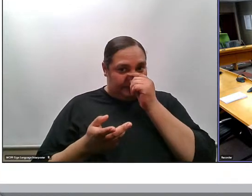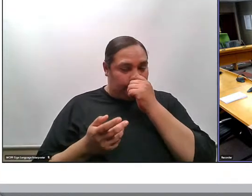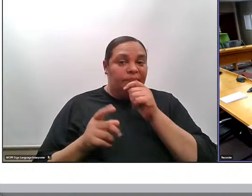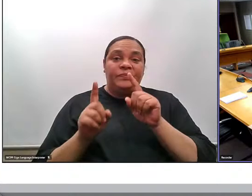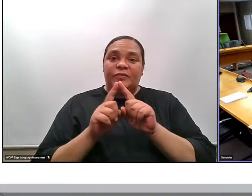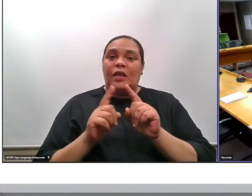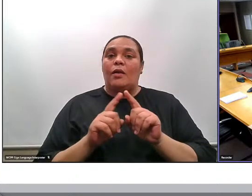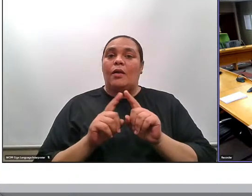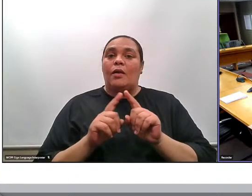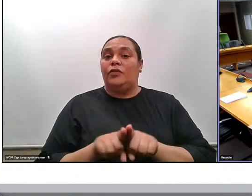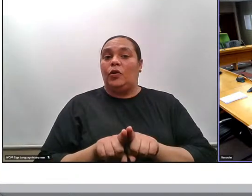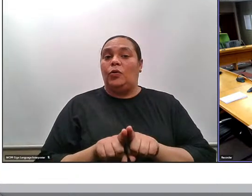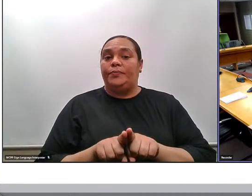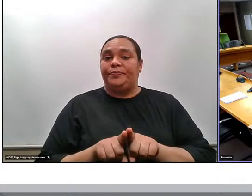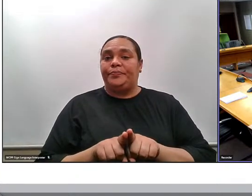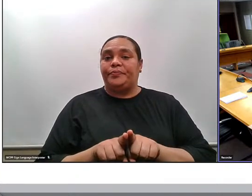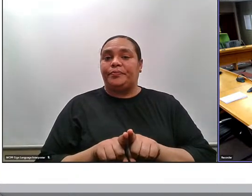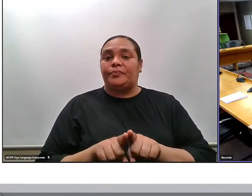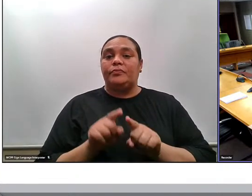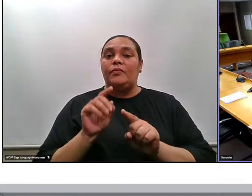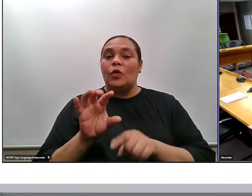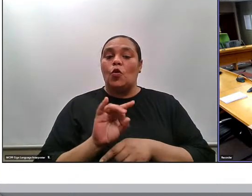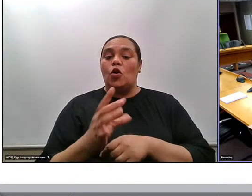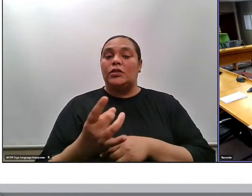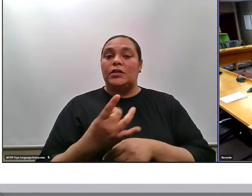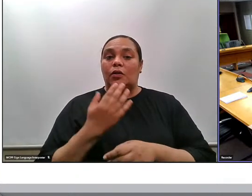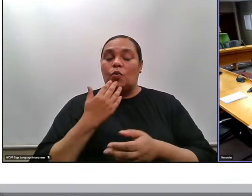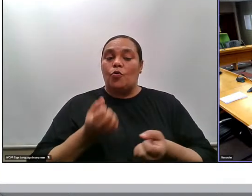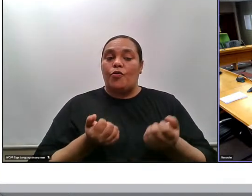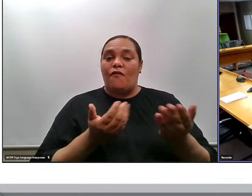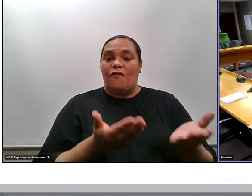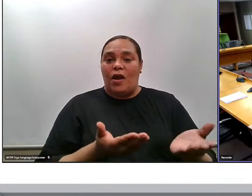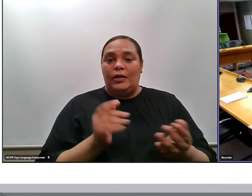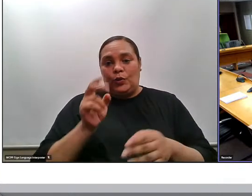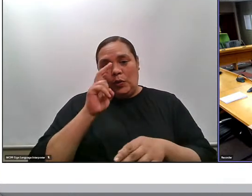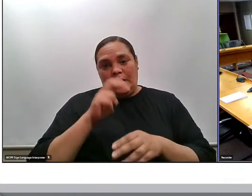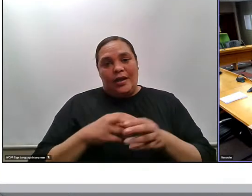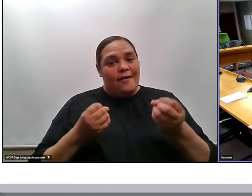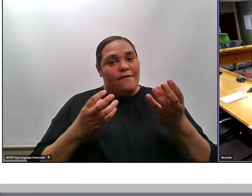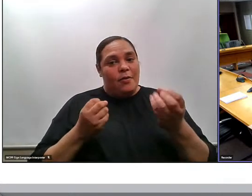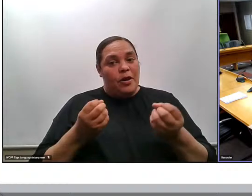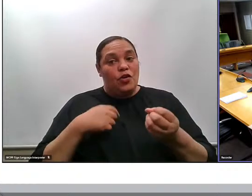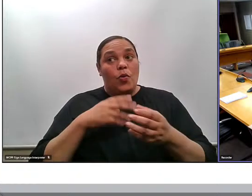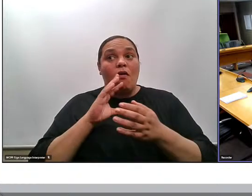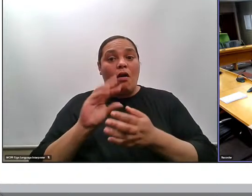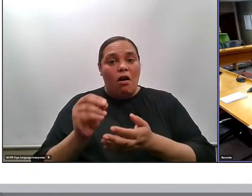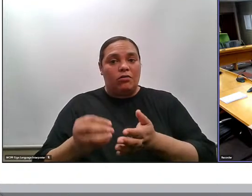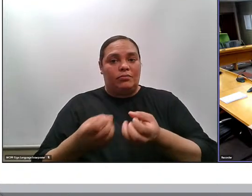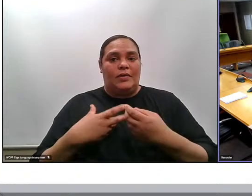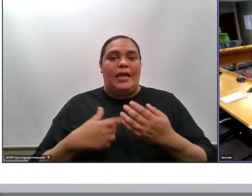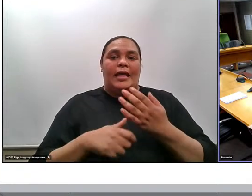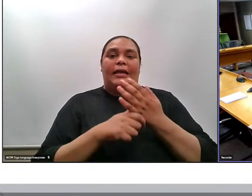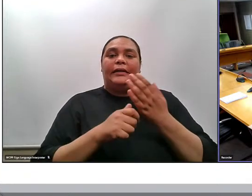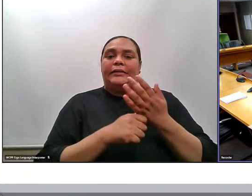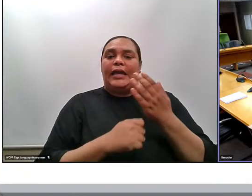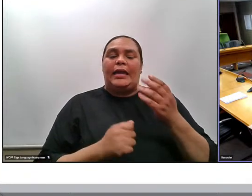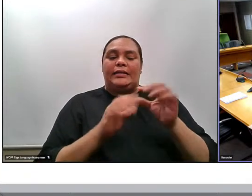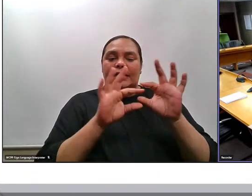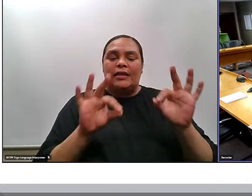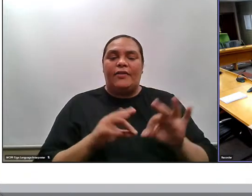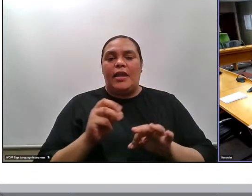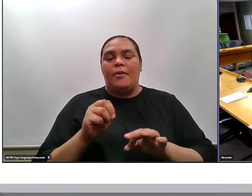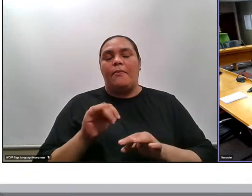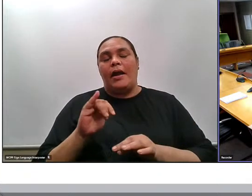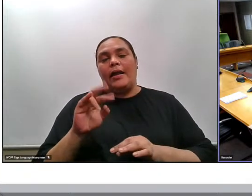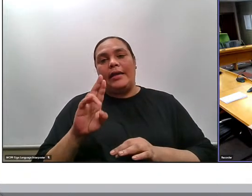And also that the consultant provides the necessary information on tax certificates and MIE by